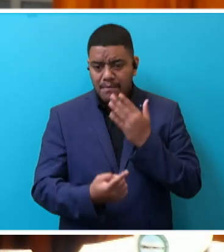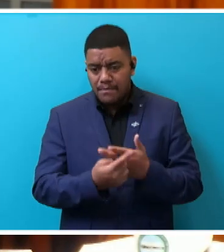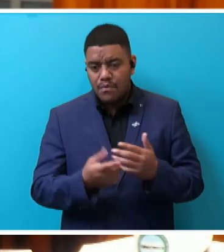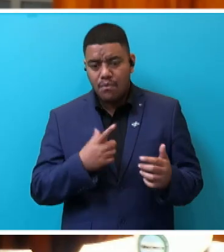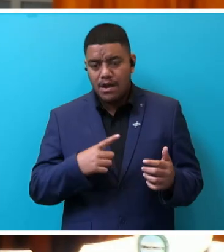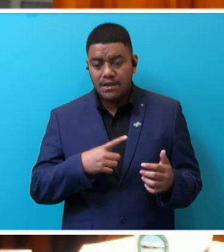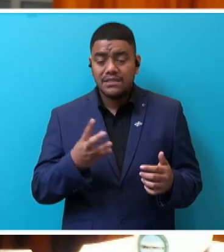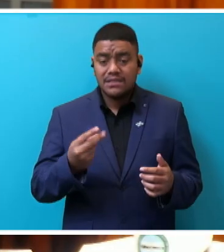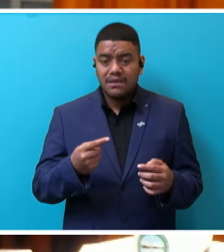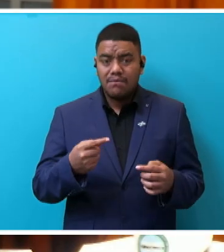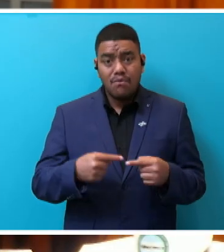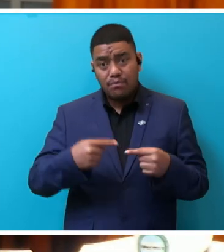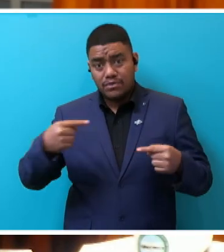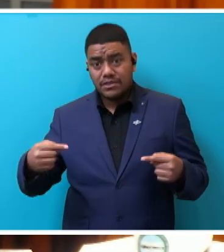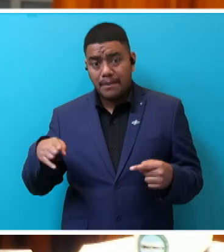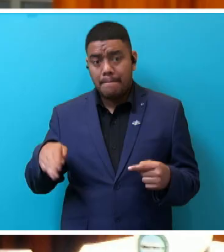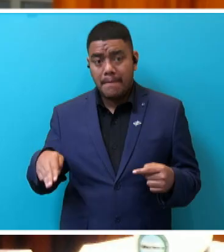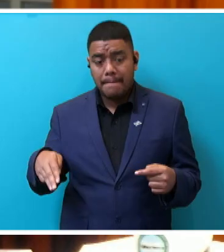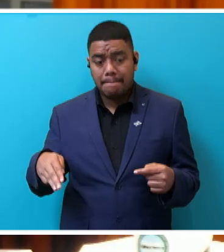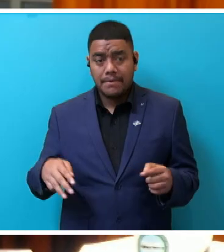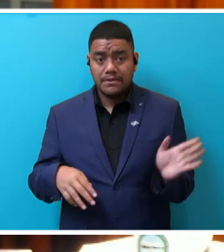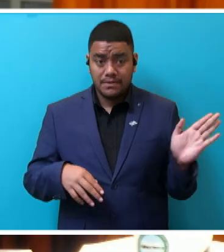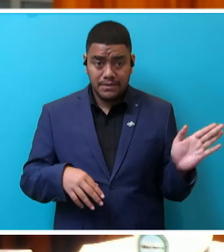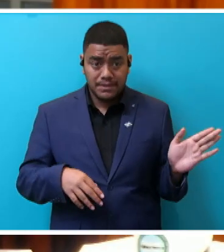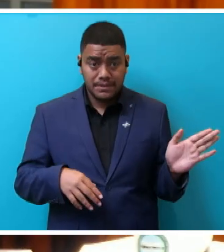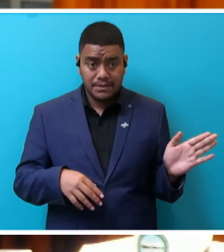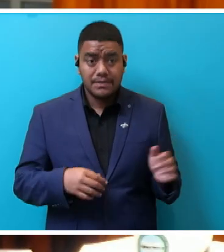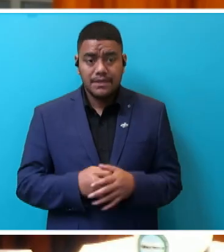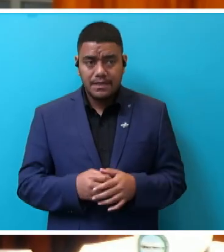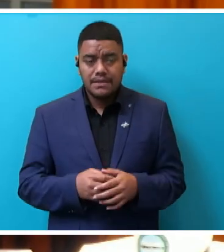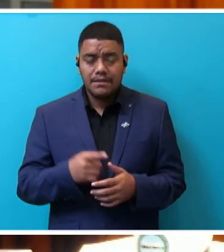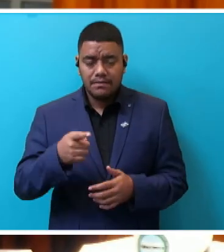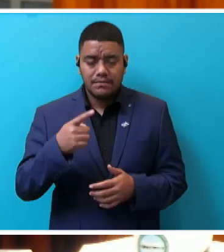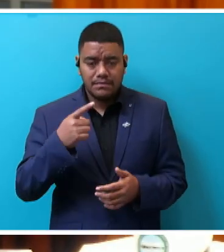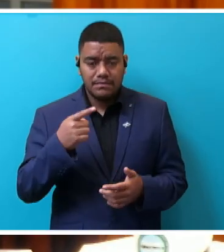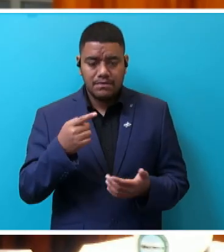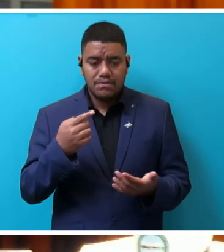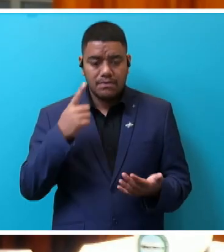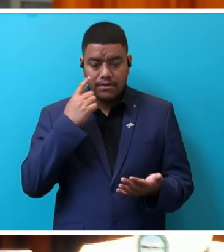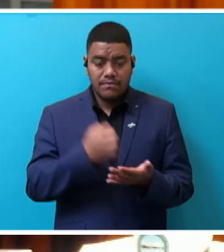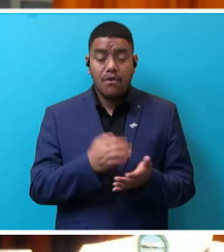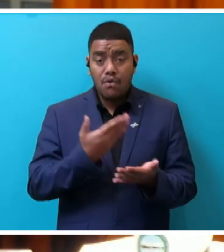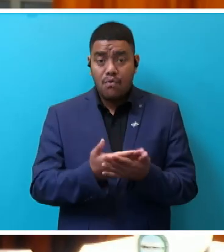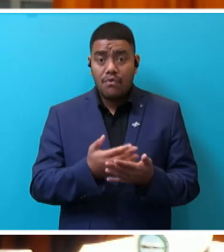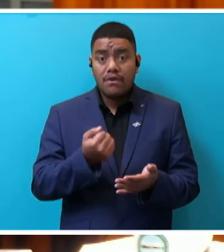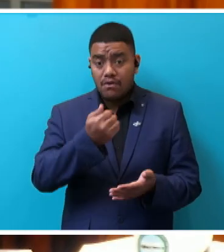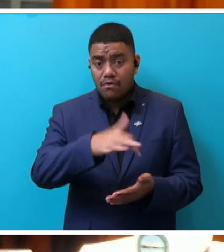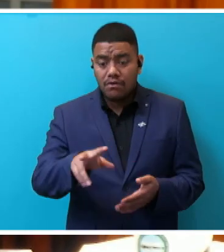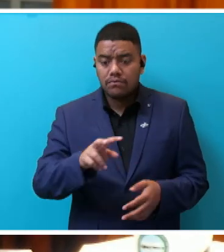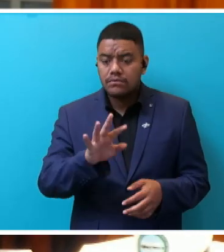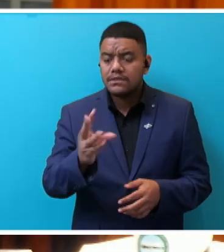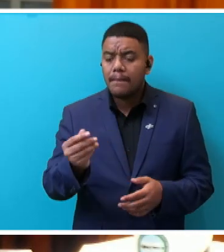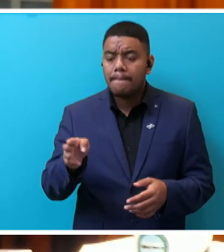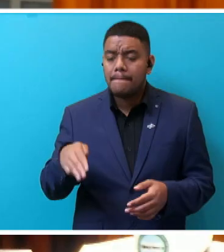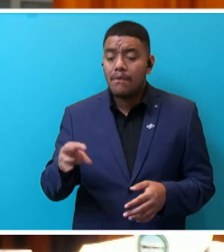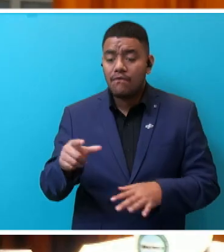some opposition that was evident on the ground with some members of